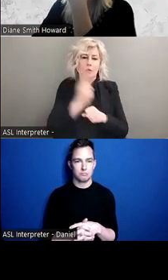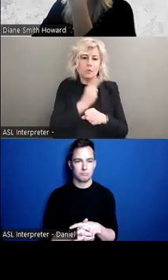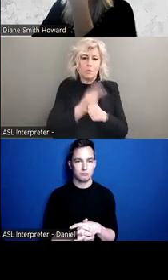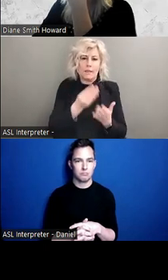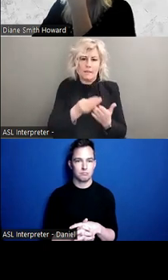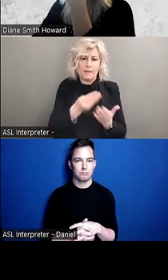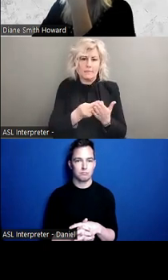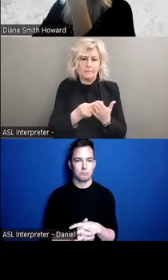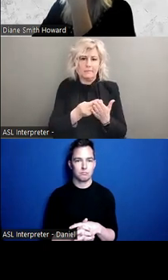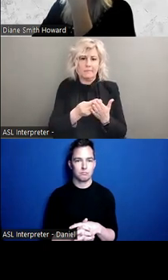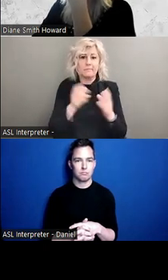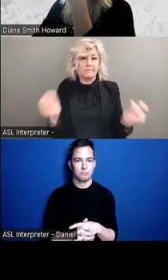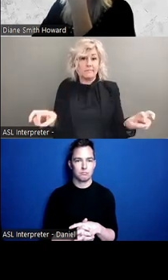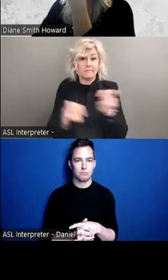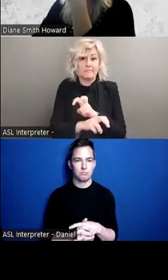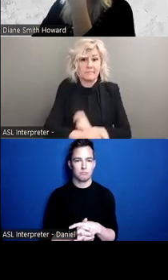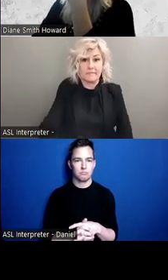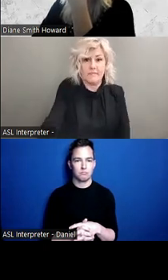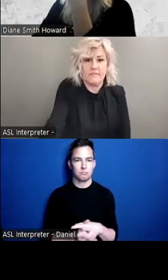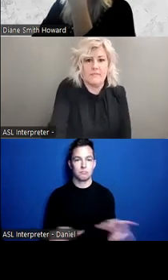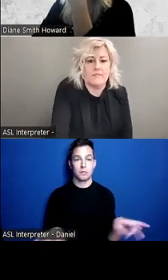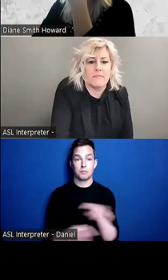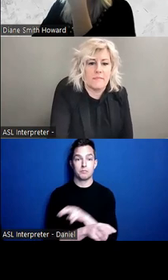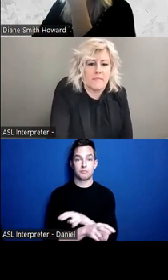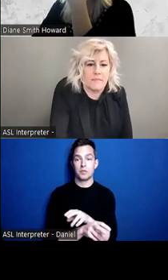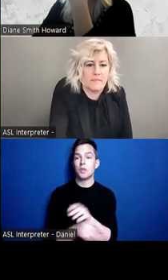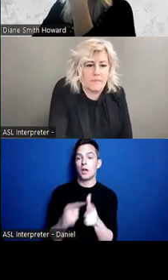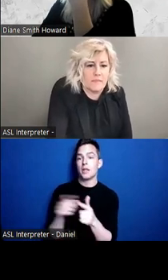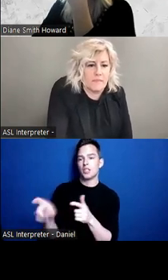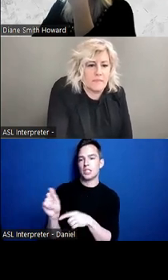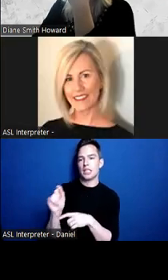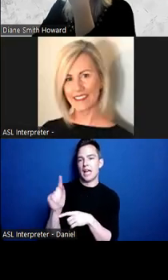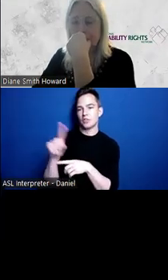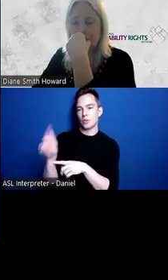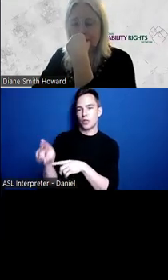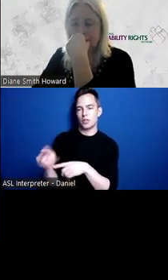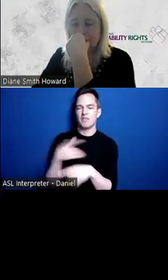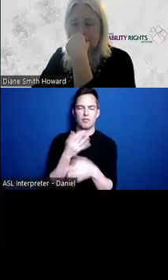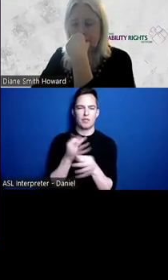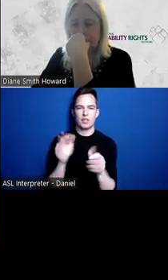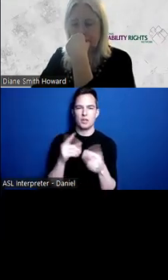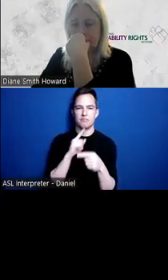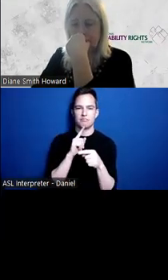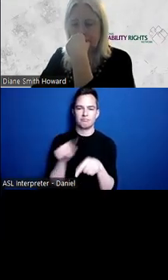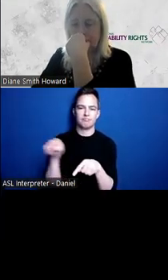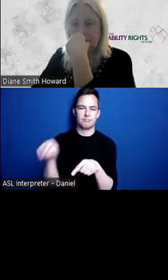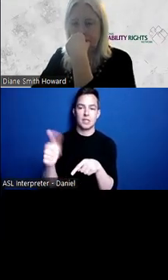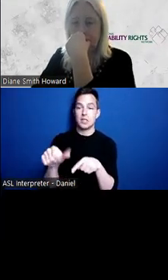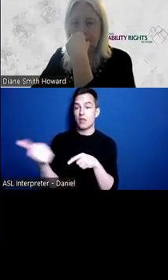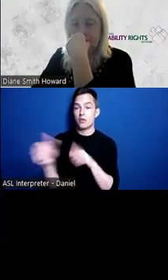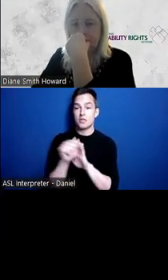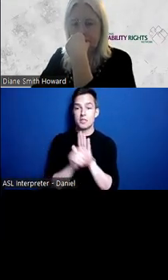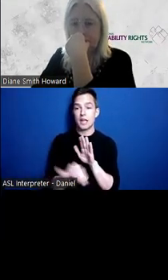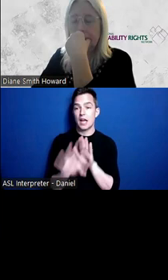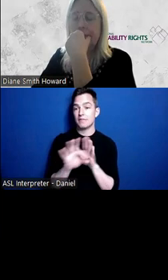funds. Mm-hmm. And then she asked a question, and feel free to answer in the chat, has any other state identified a solution to